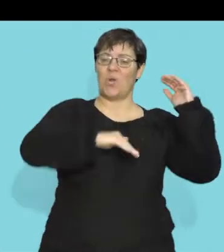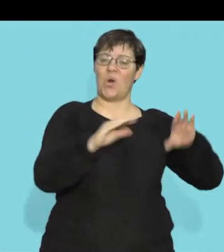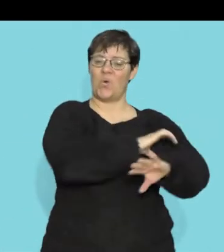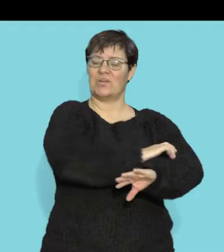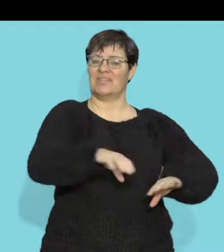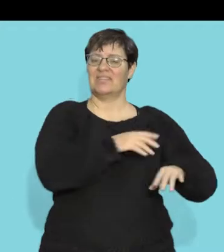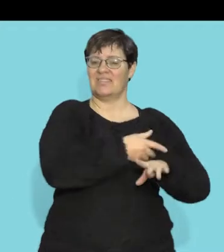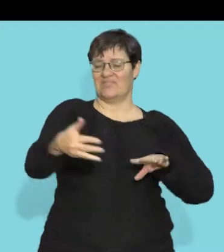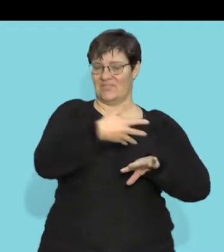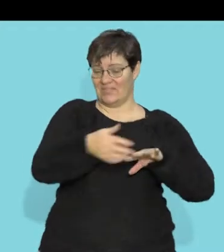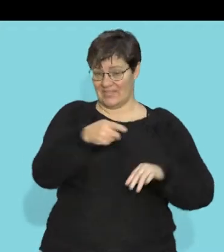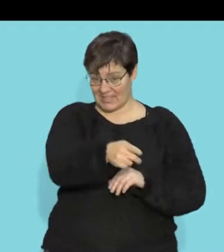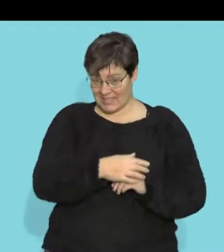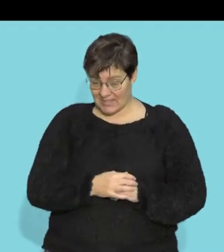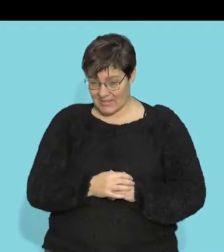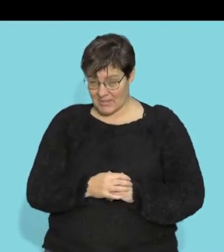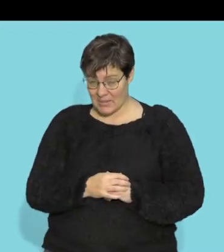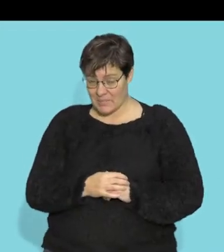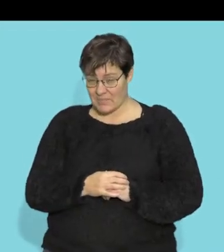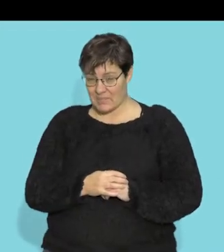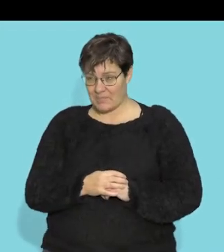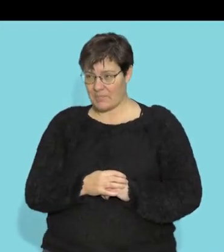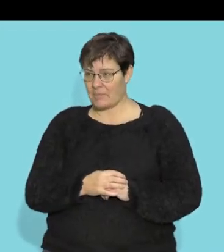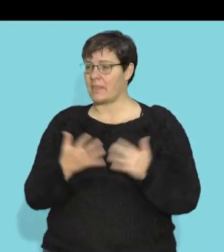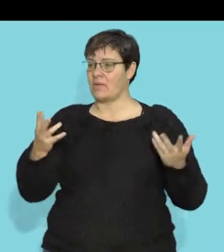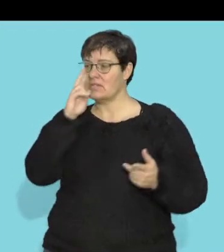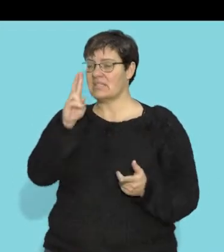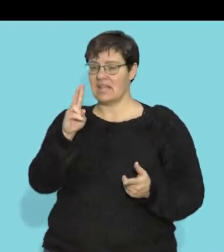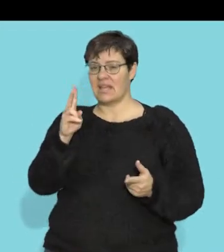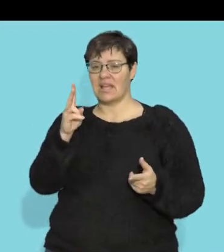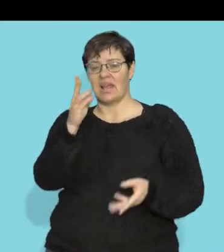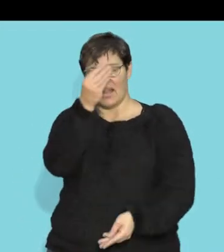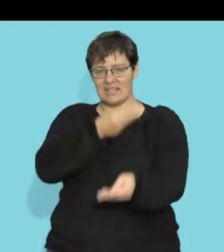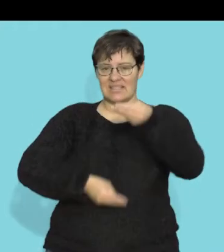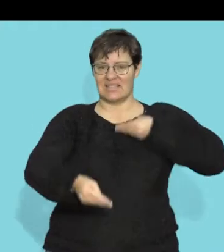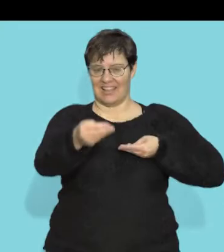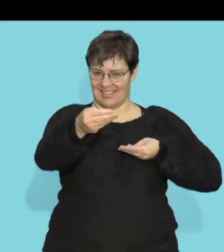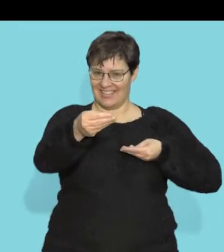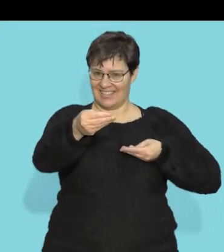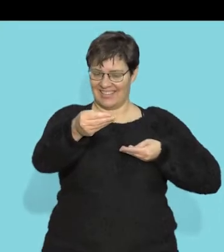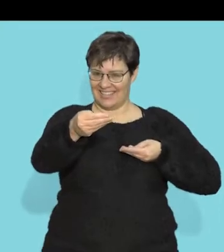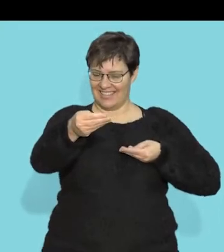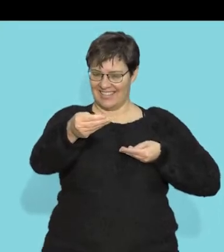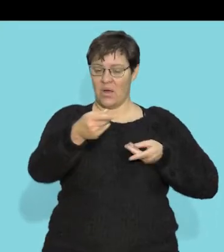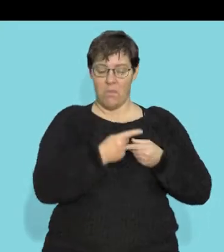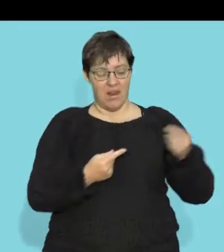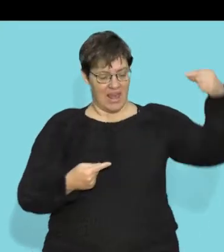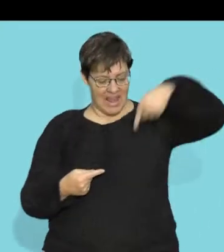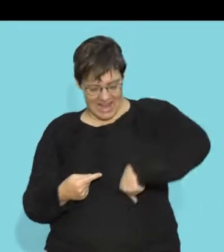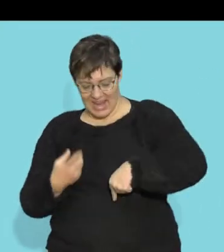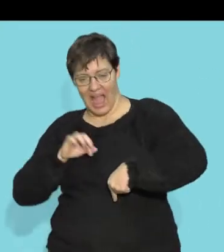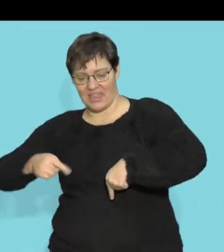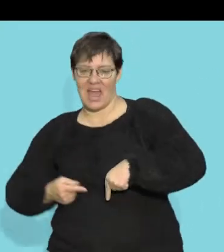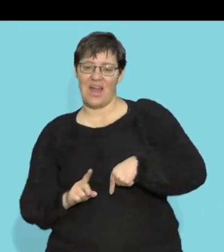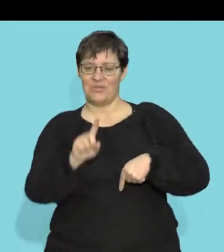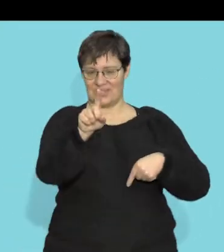concentration to a low concentration in the blood. Guys, look what we have. The arrows go in different directions. What have we